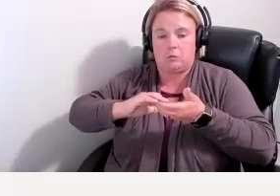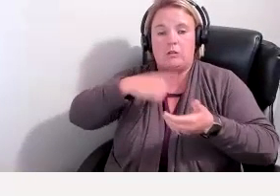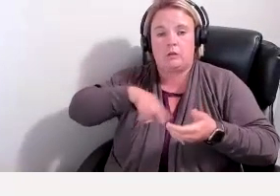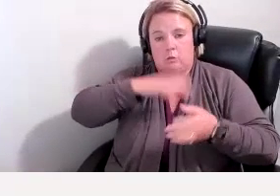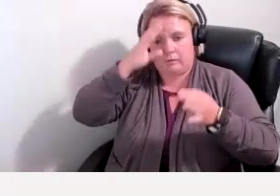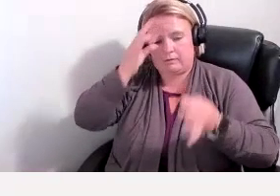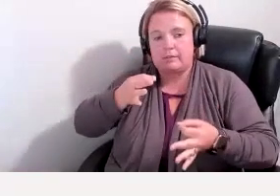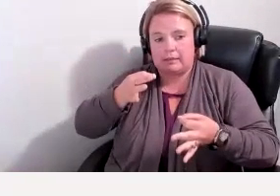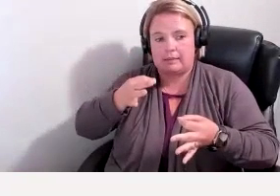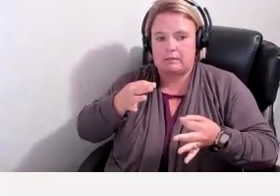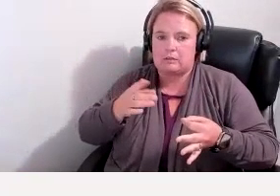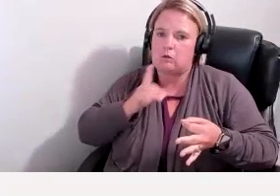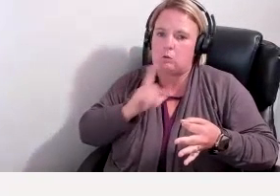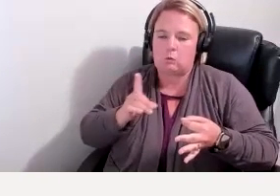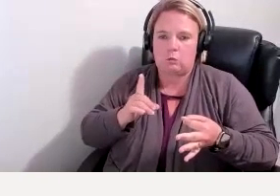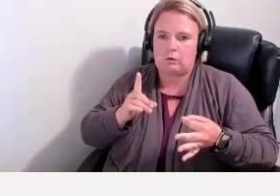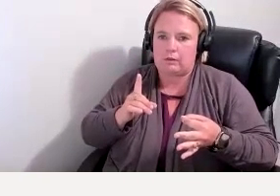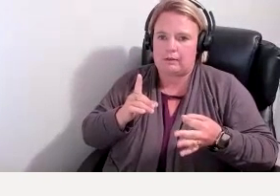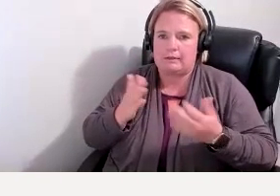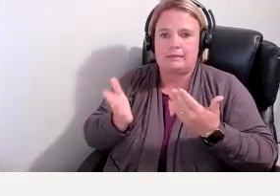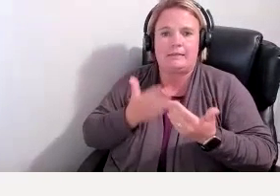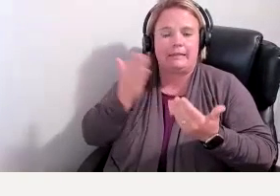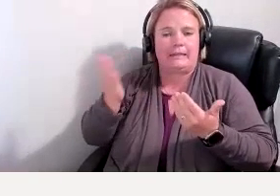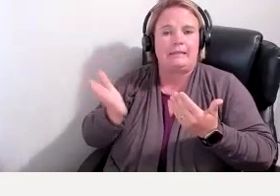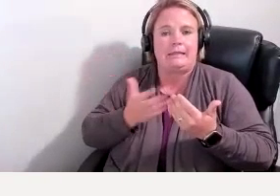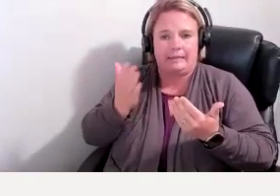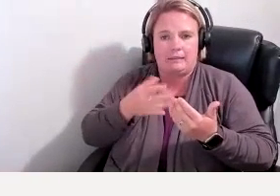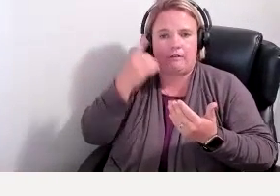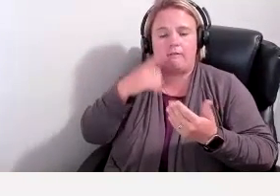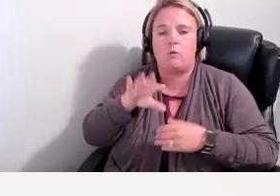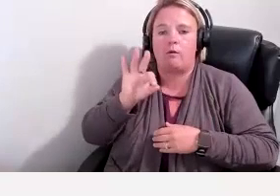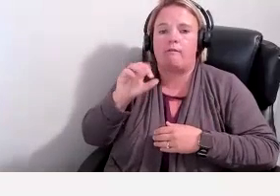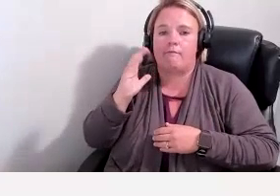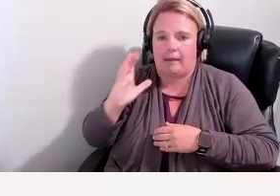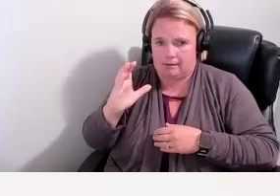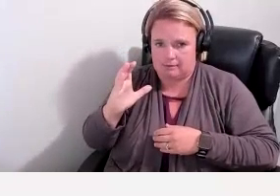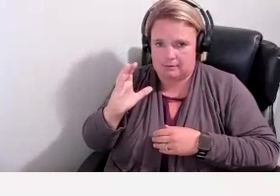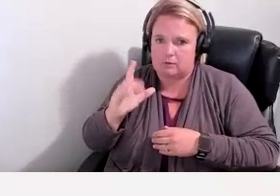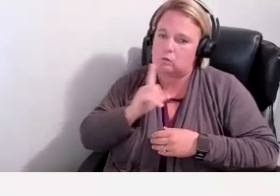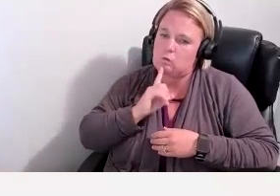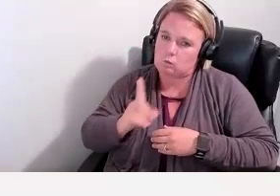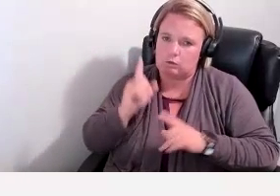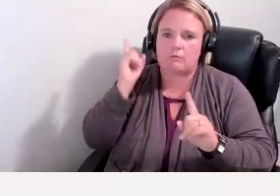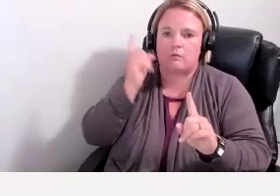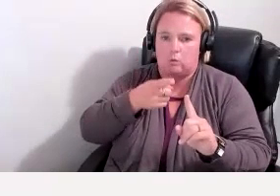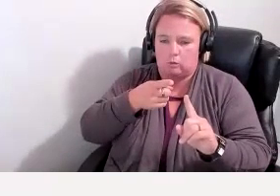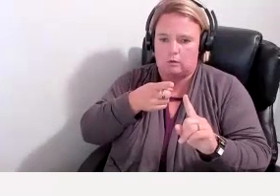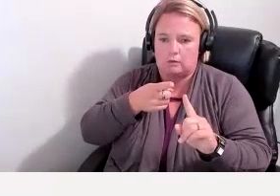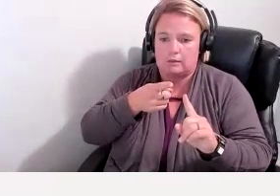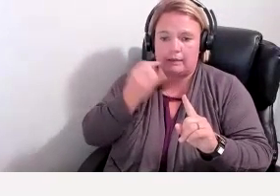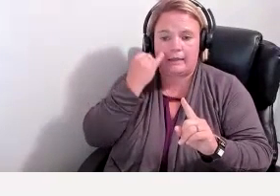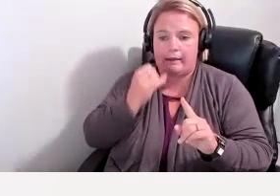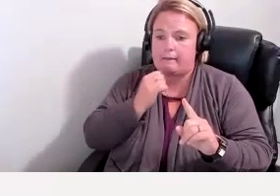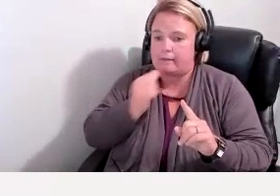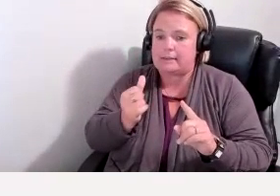chosen. And really, it was about making it as easy as possible for faculty, right? Because if it's not the